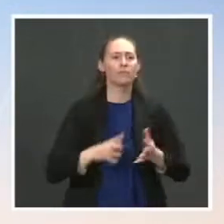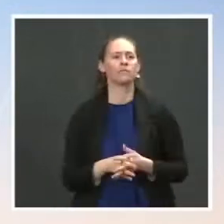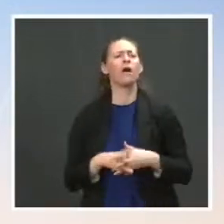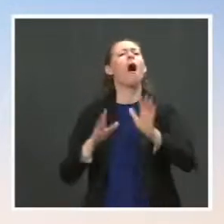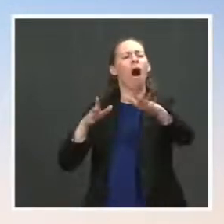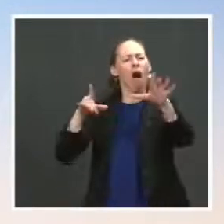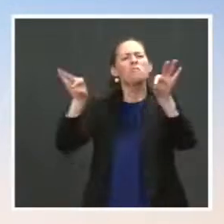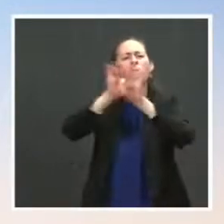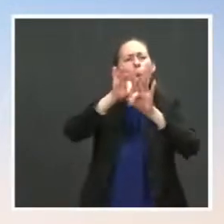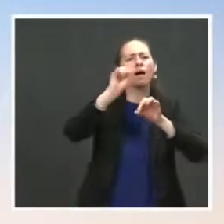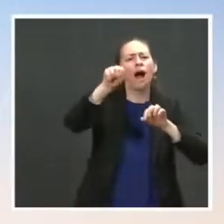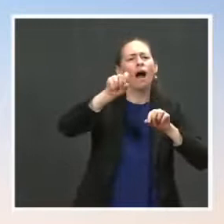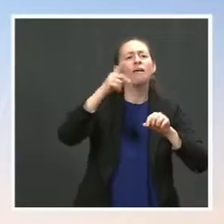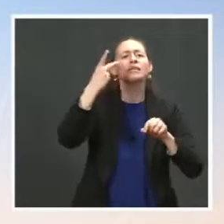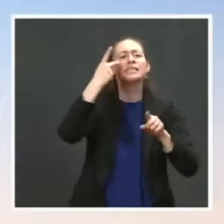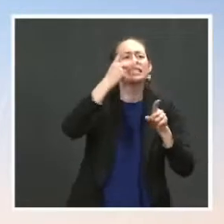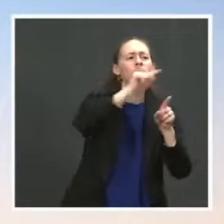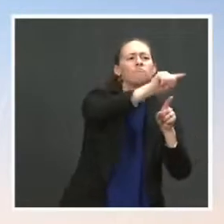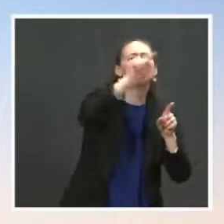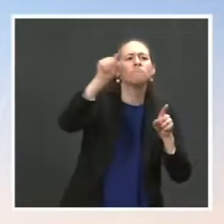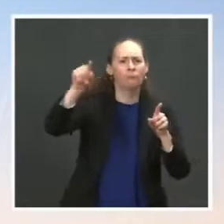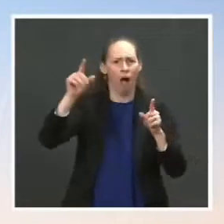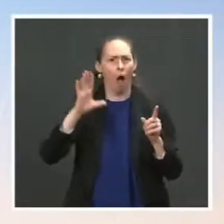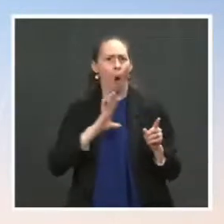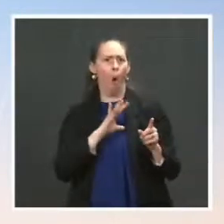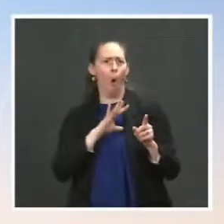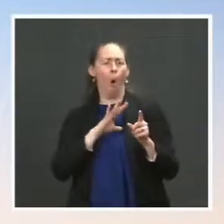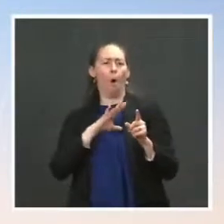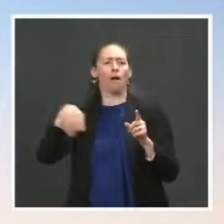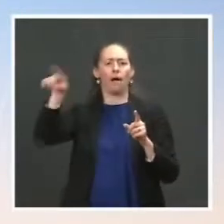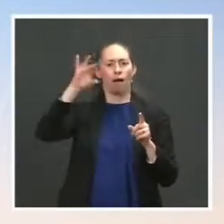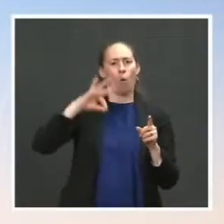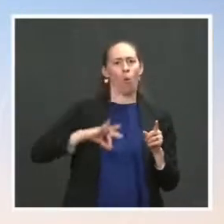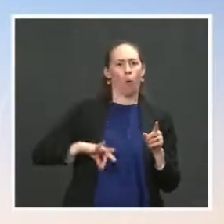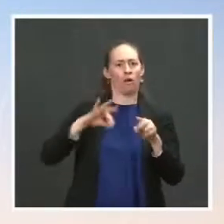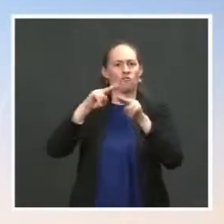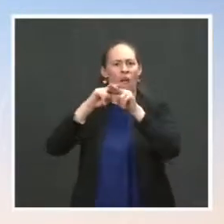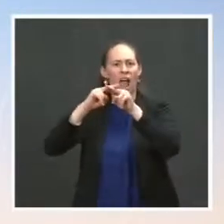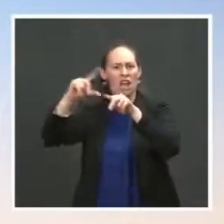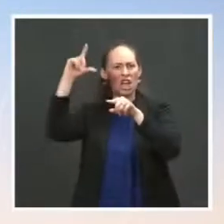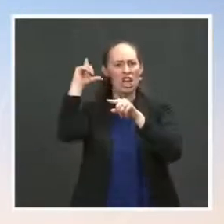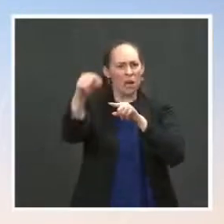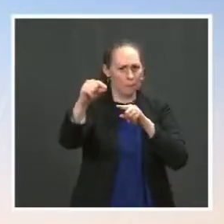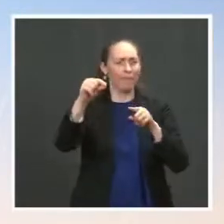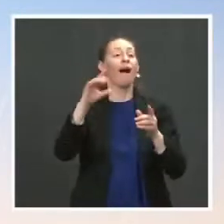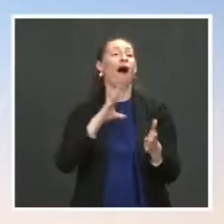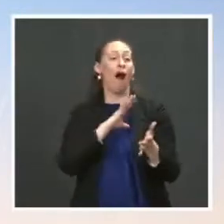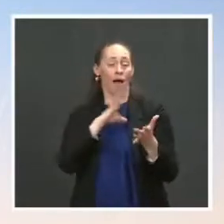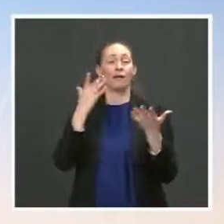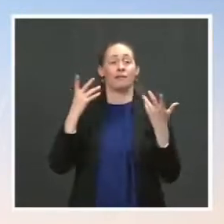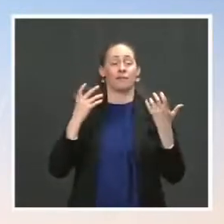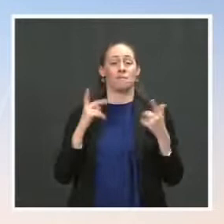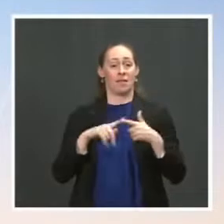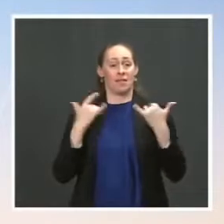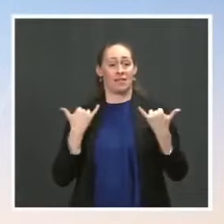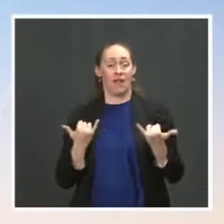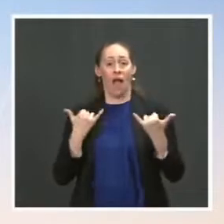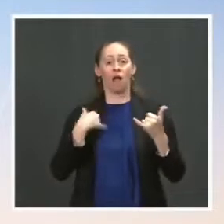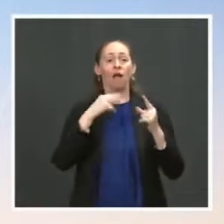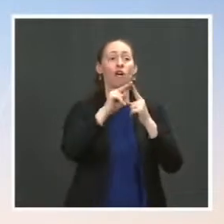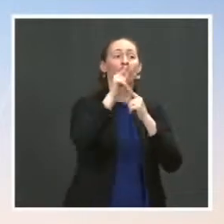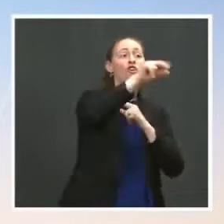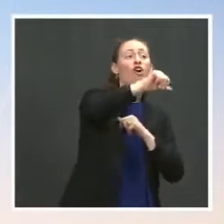each part of the country can benefit from high-speed rail or even from raising the standards of what most other countries would consider regular speed